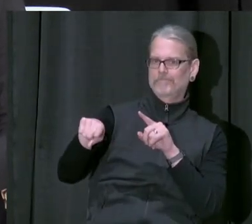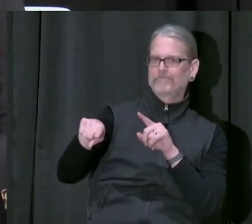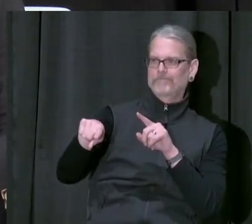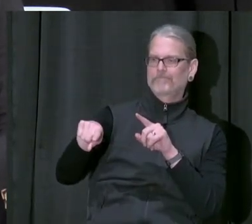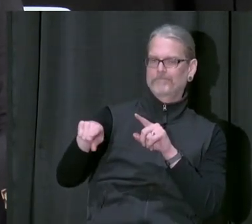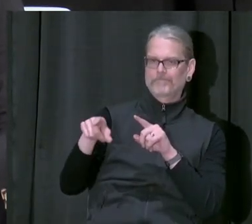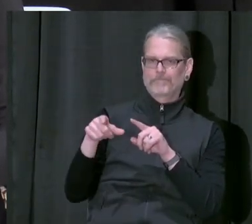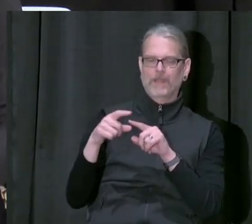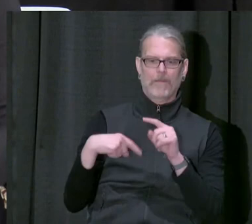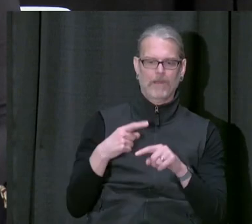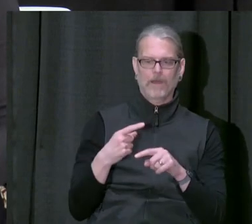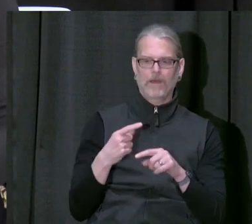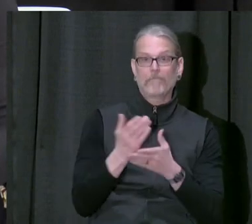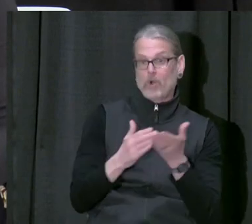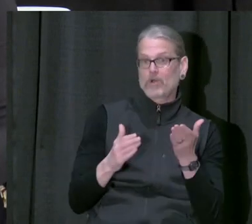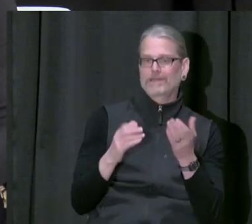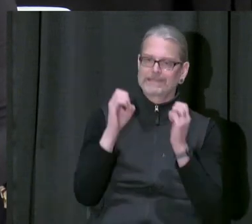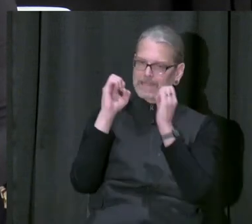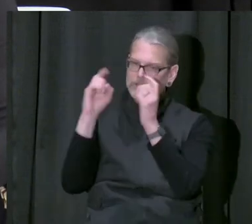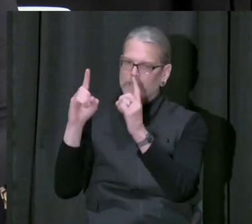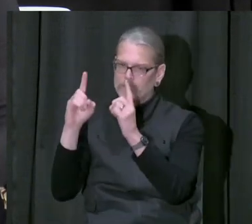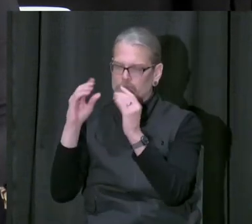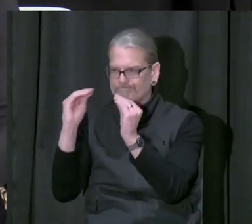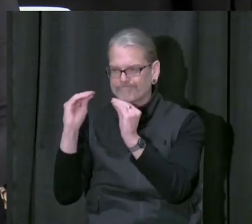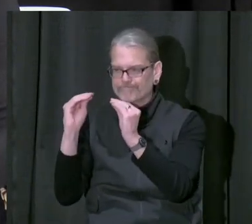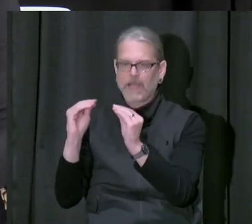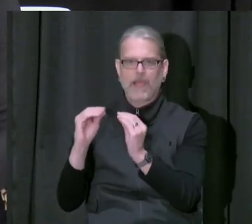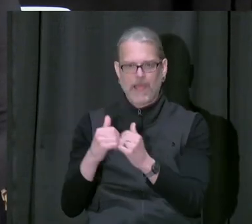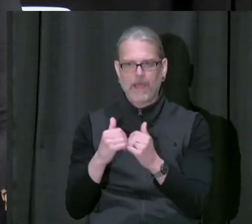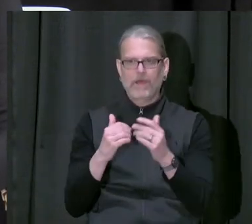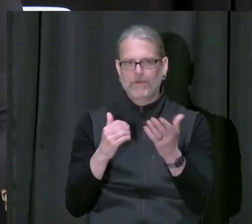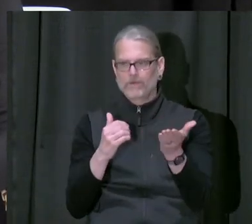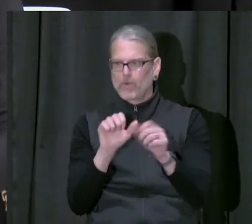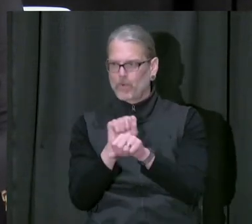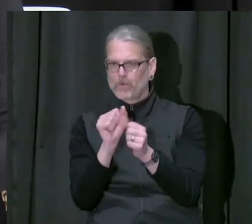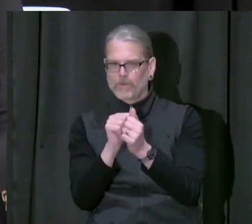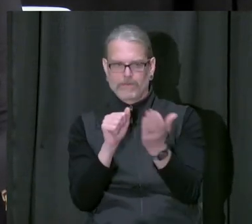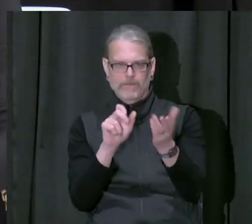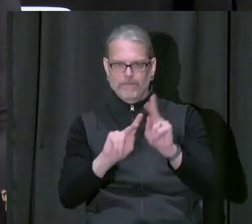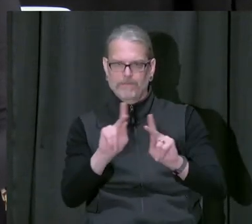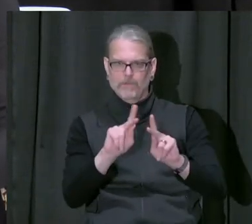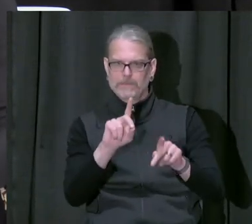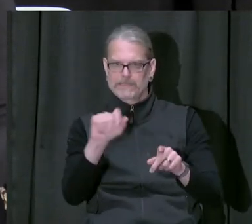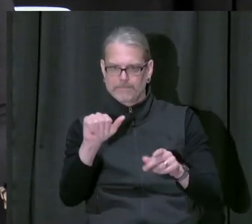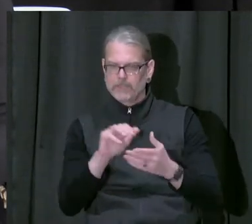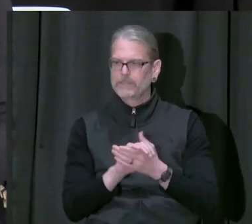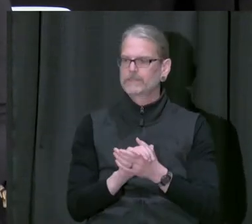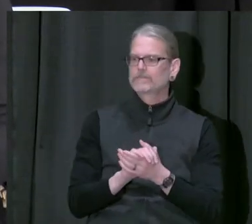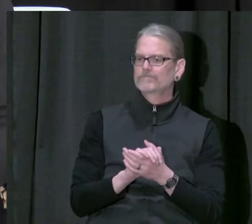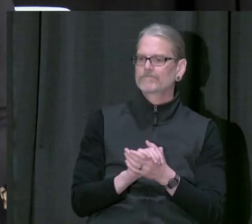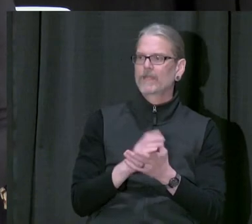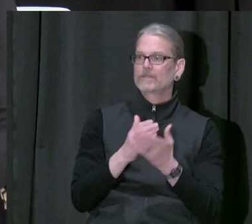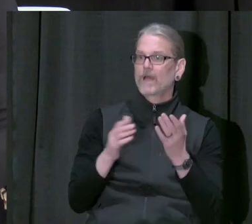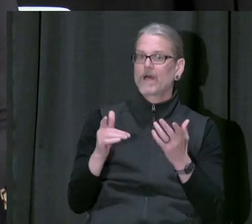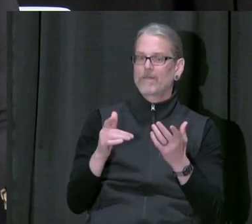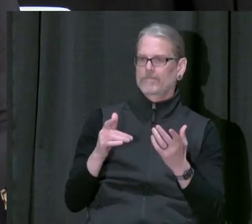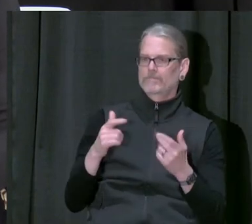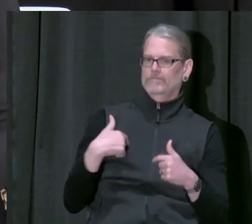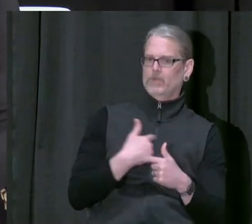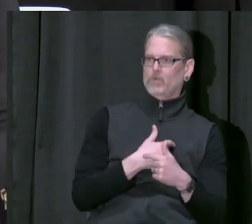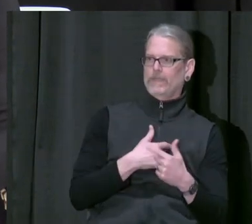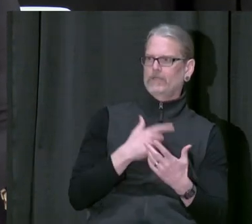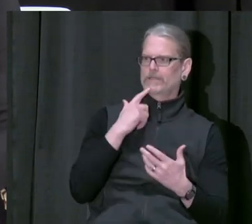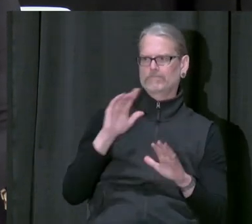around, you know, part of it is education about customers with disabilities. Part of it is representing the voice of customer, but a lot of it